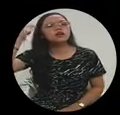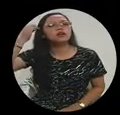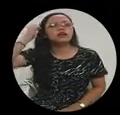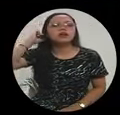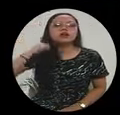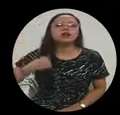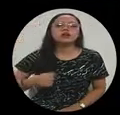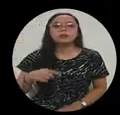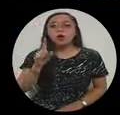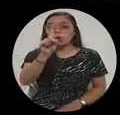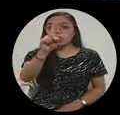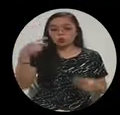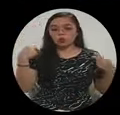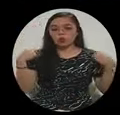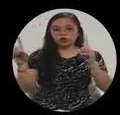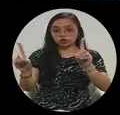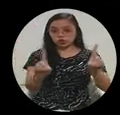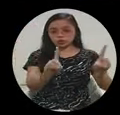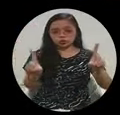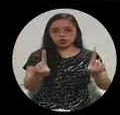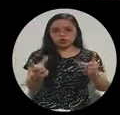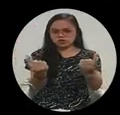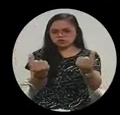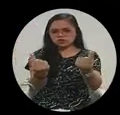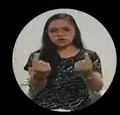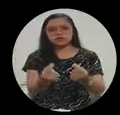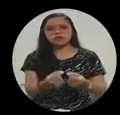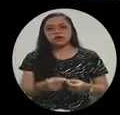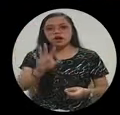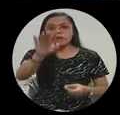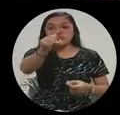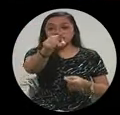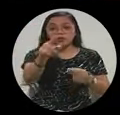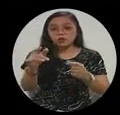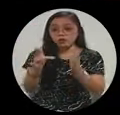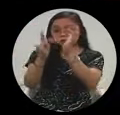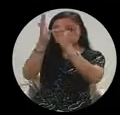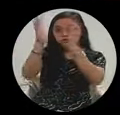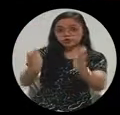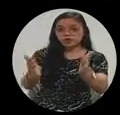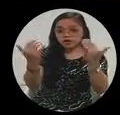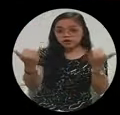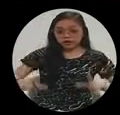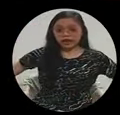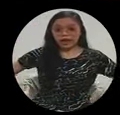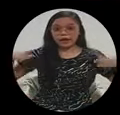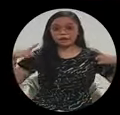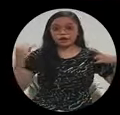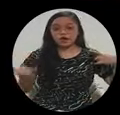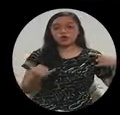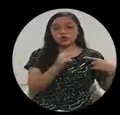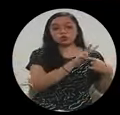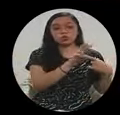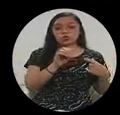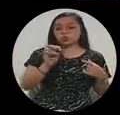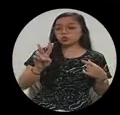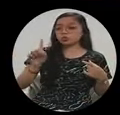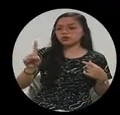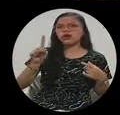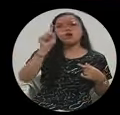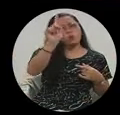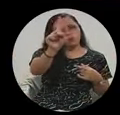thing I do. My friend, if you're going to be successful in your journey as a Christian in 2021, you have just to